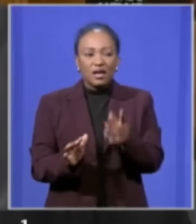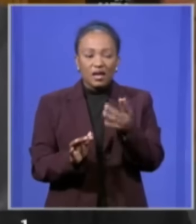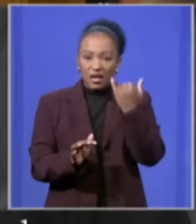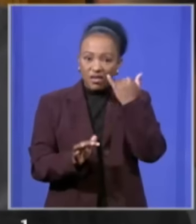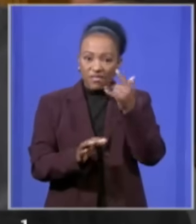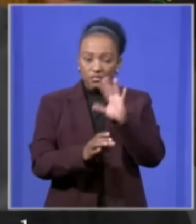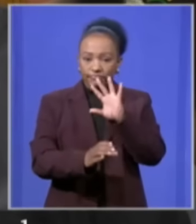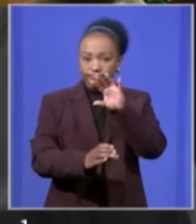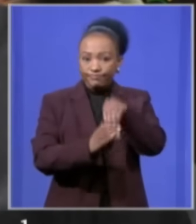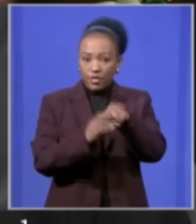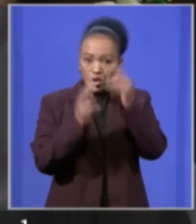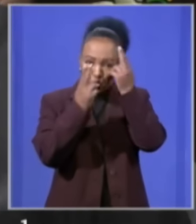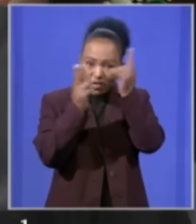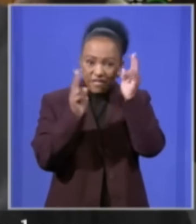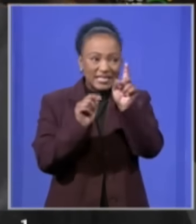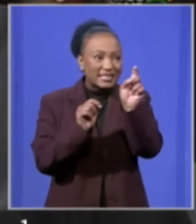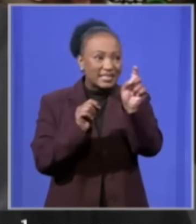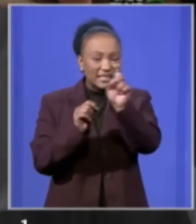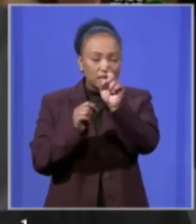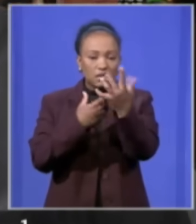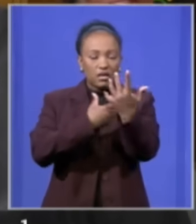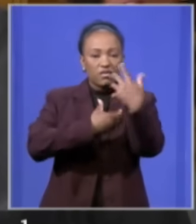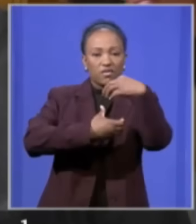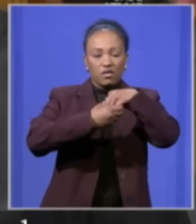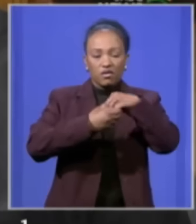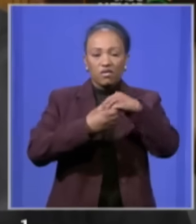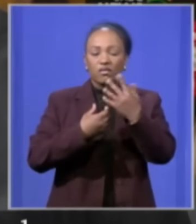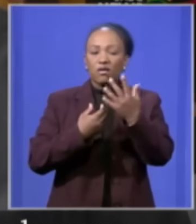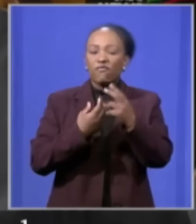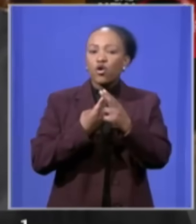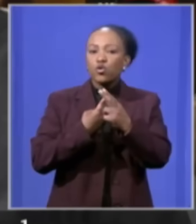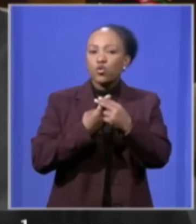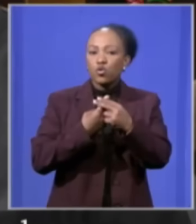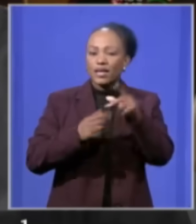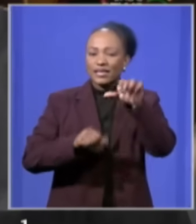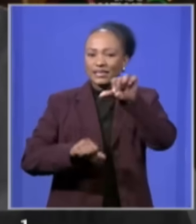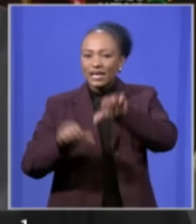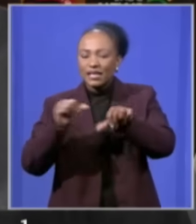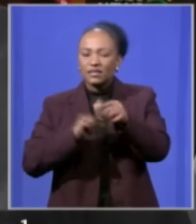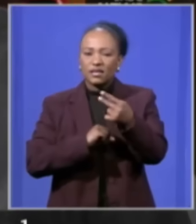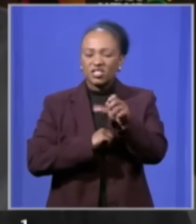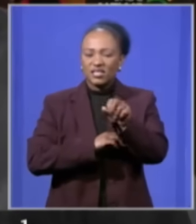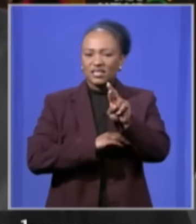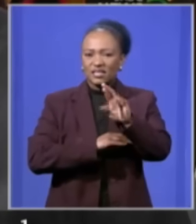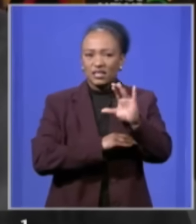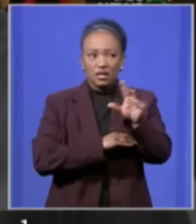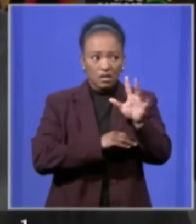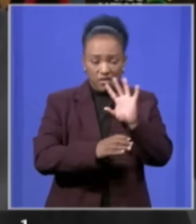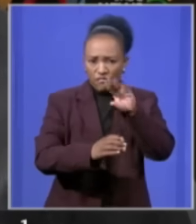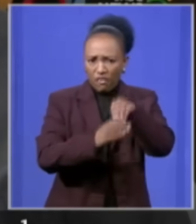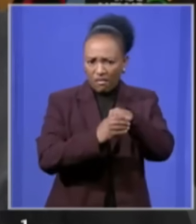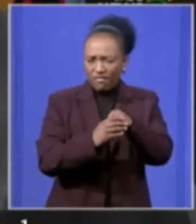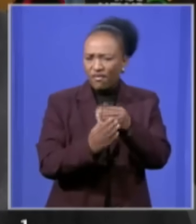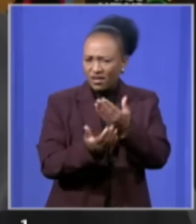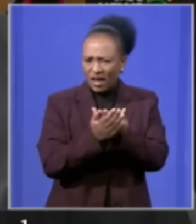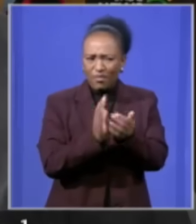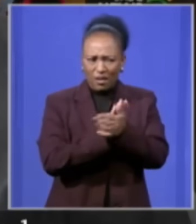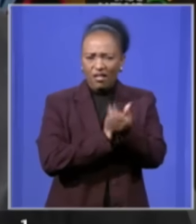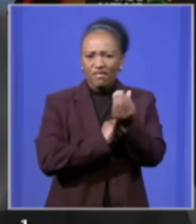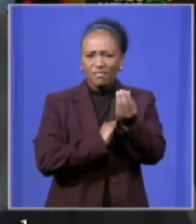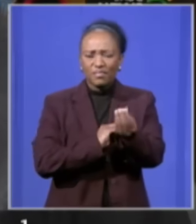the universities. The Human Sciences Research Council, the HSRC. Ye nang le bokgoni. Batho ga ba sa